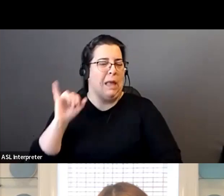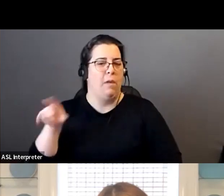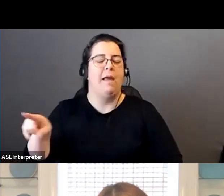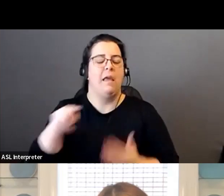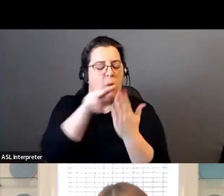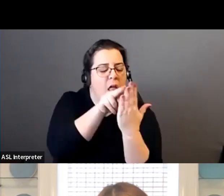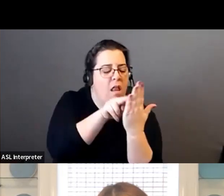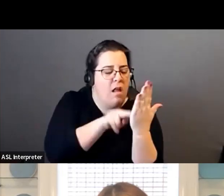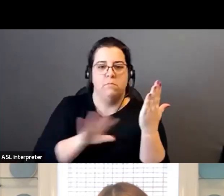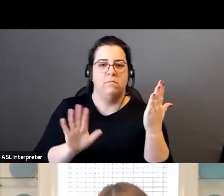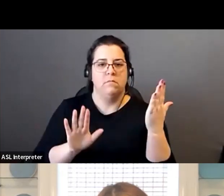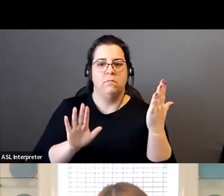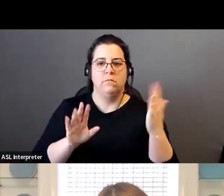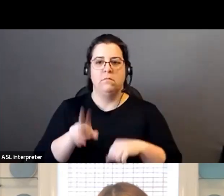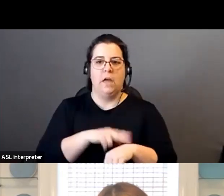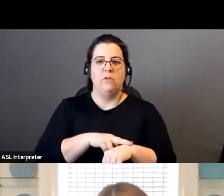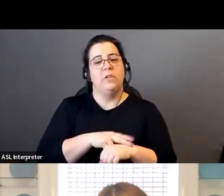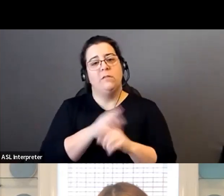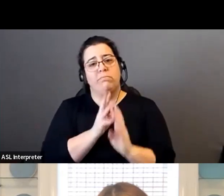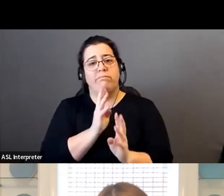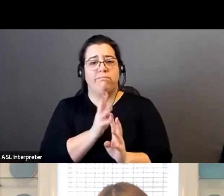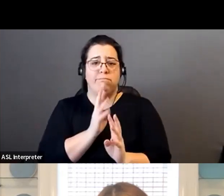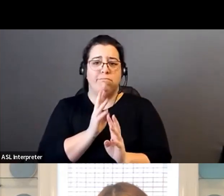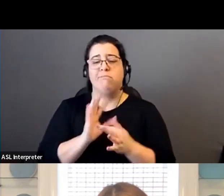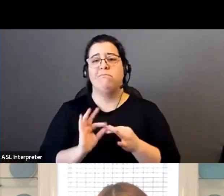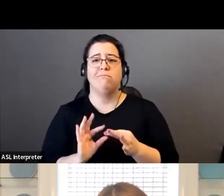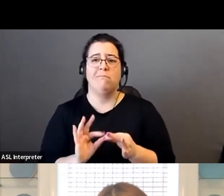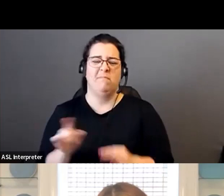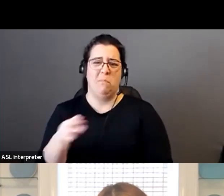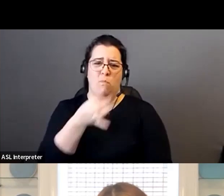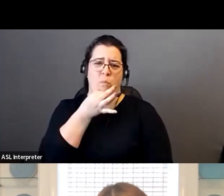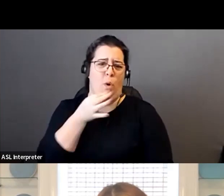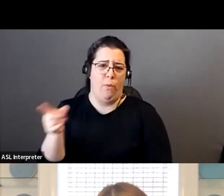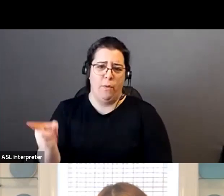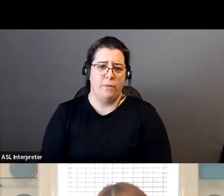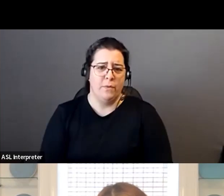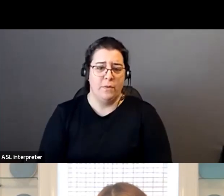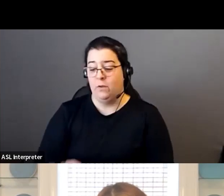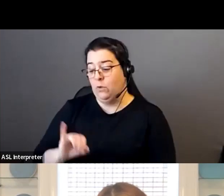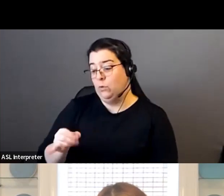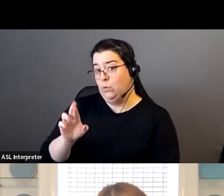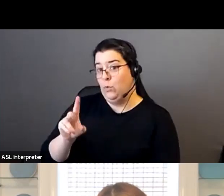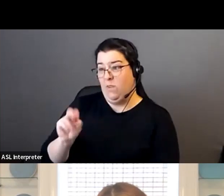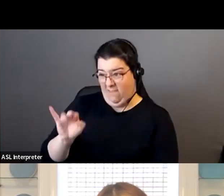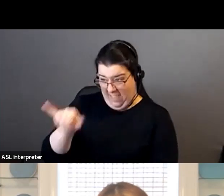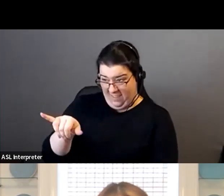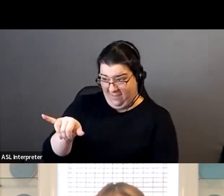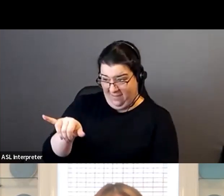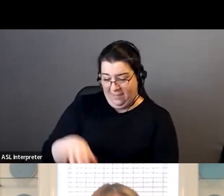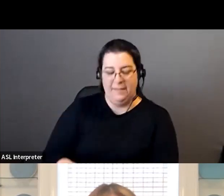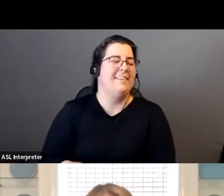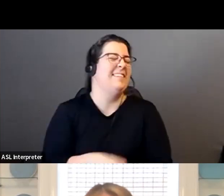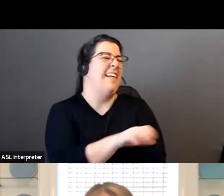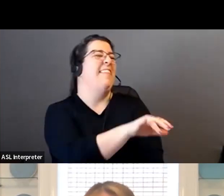pro. Bang. No, that's a good one. Awesome. Jordan, was that an example you were looking for? Yeah, that was the